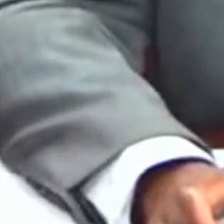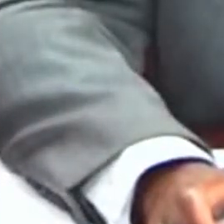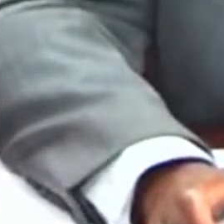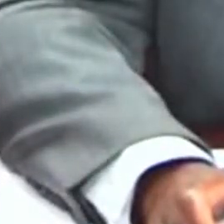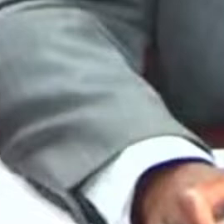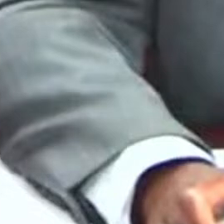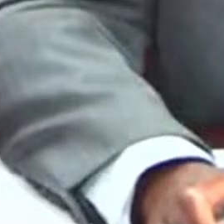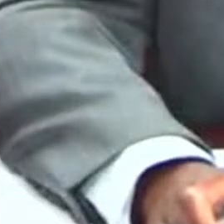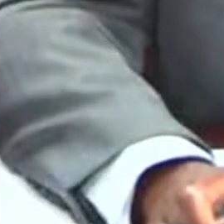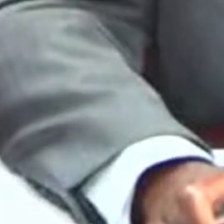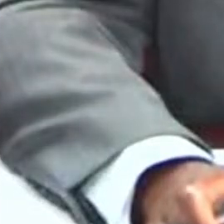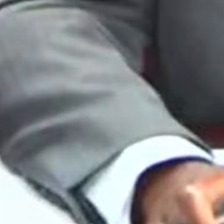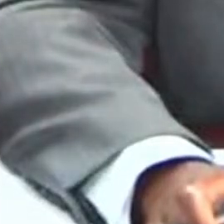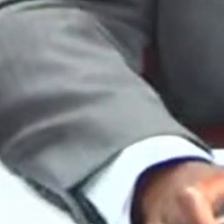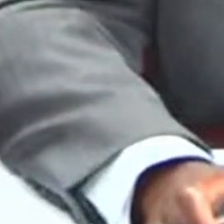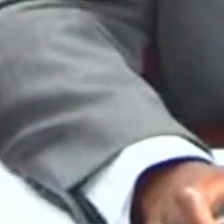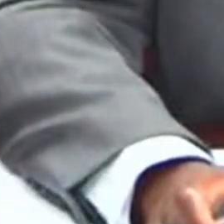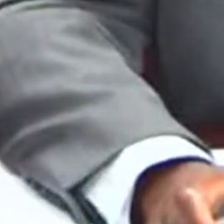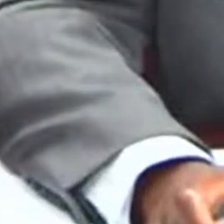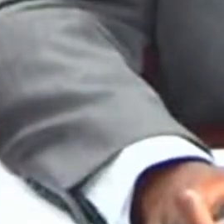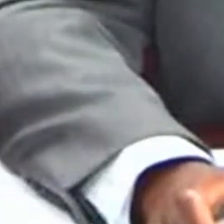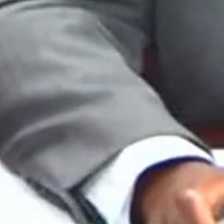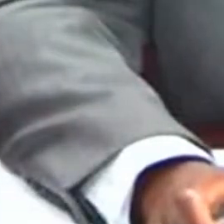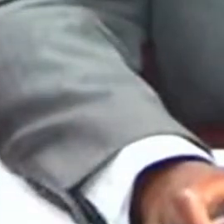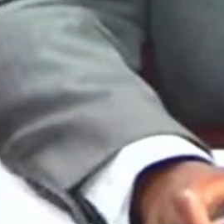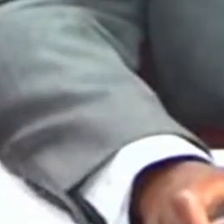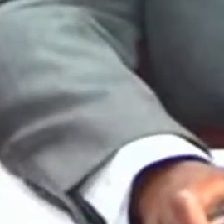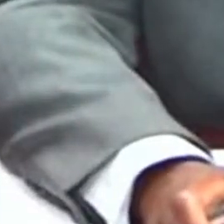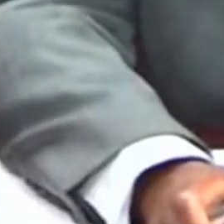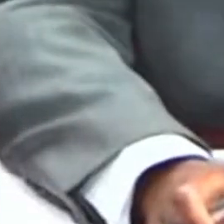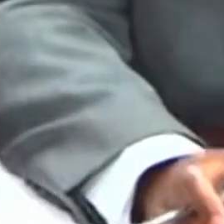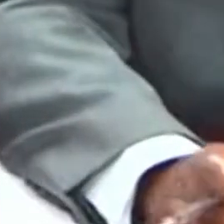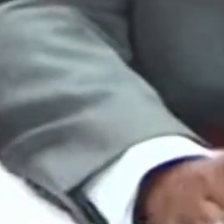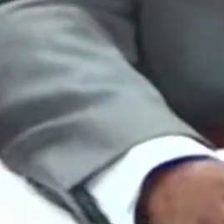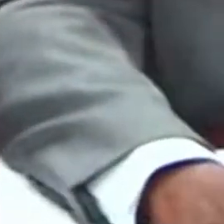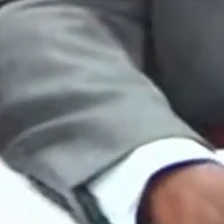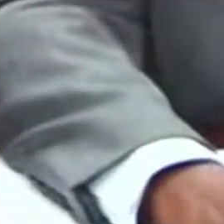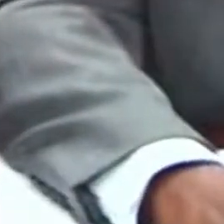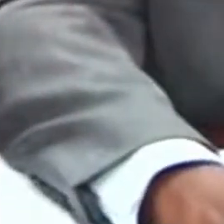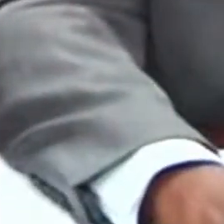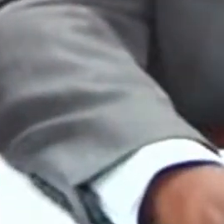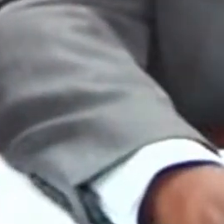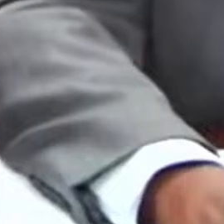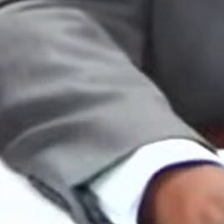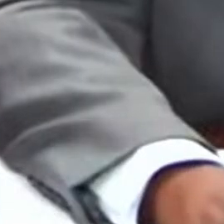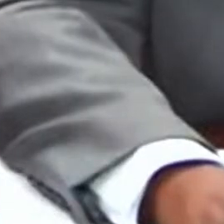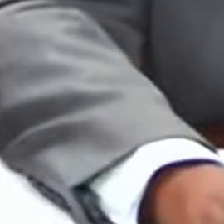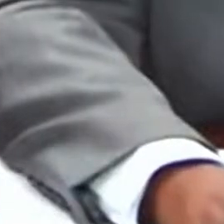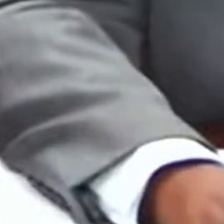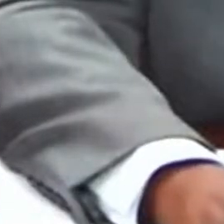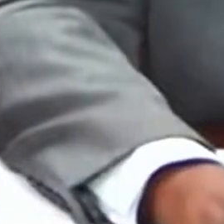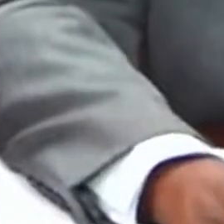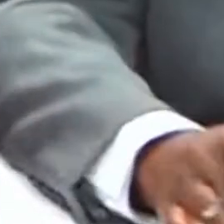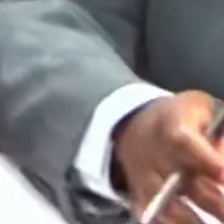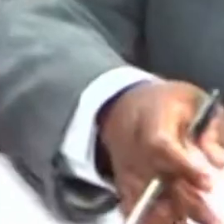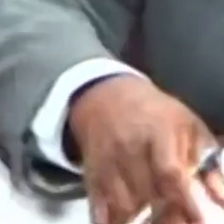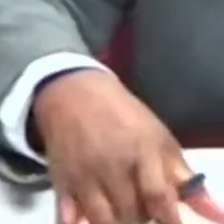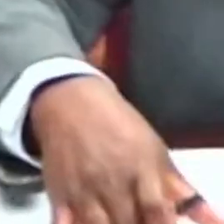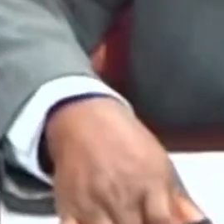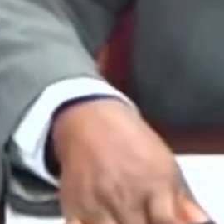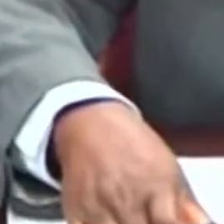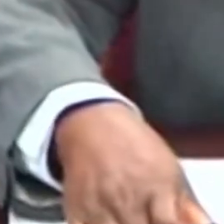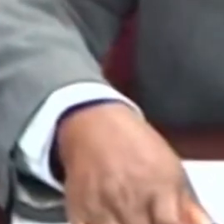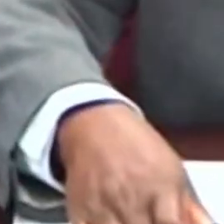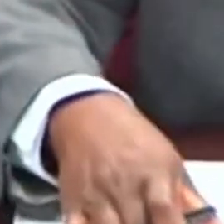what is the other option which we have? Because the other option is doing nothing, and doing nothing will make our economic situations, our